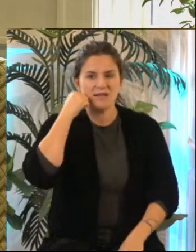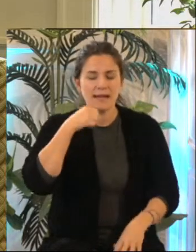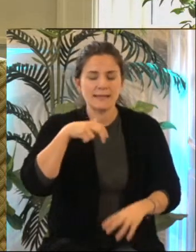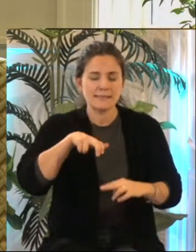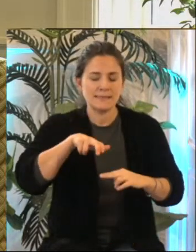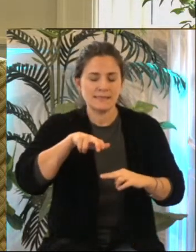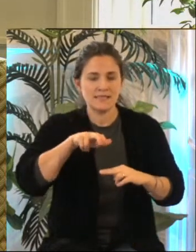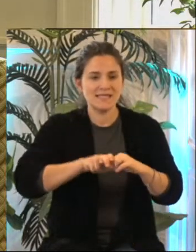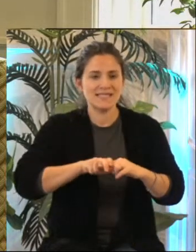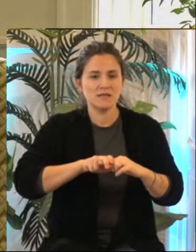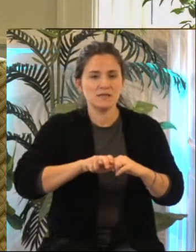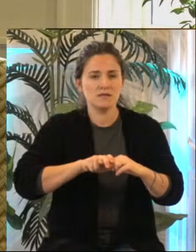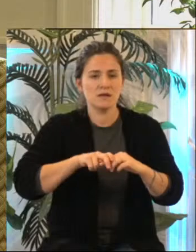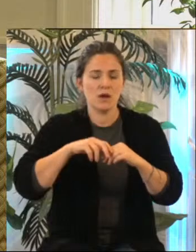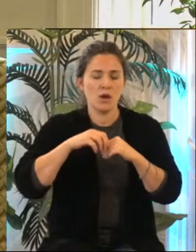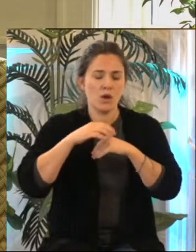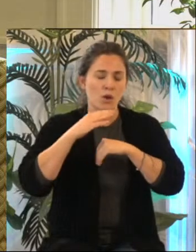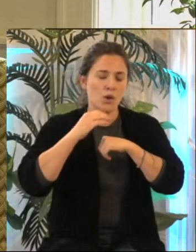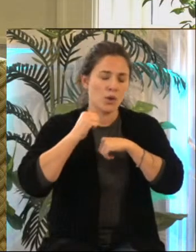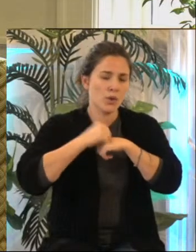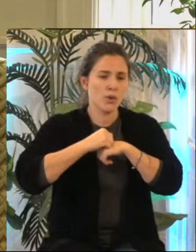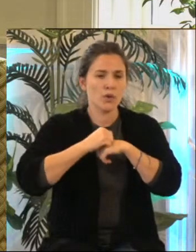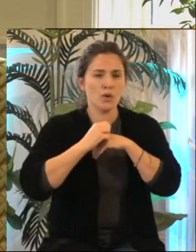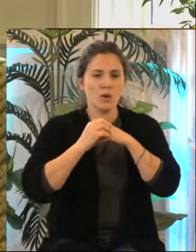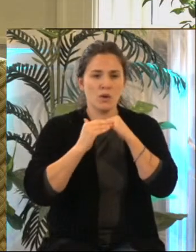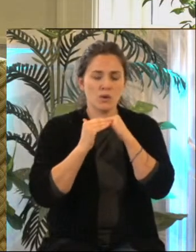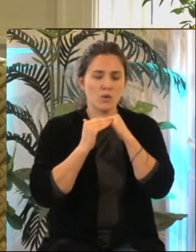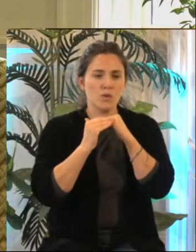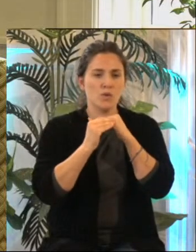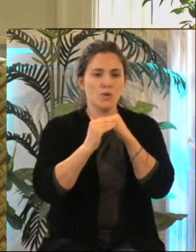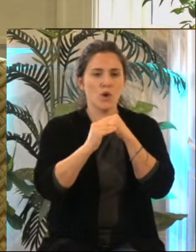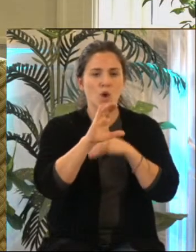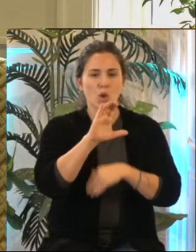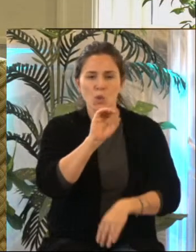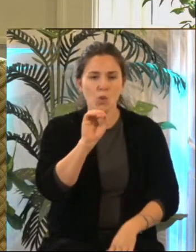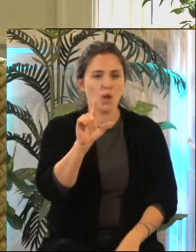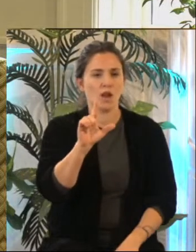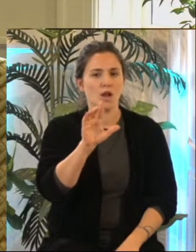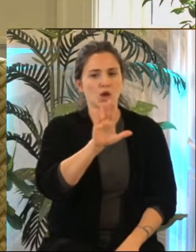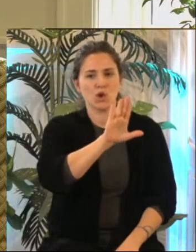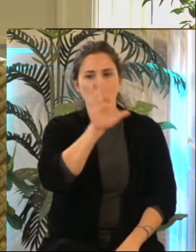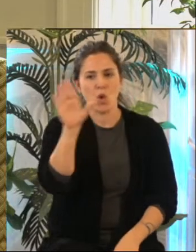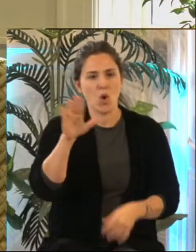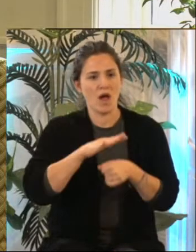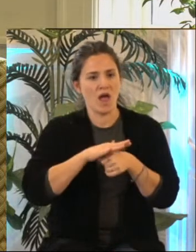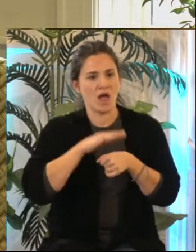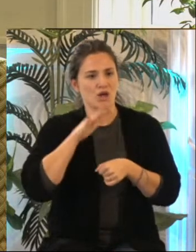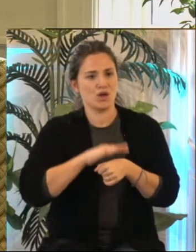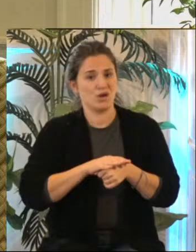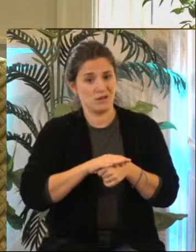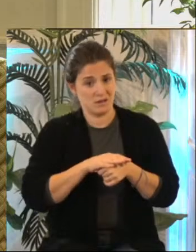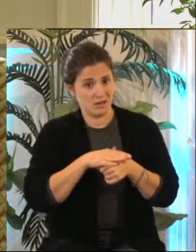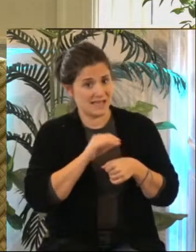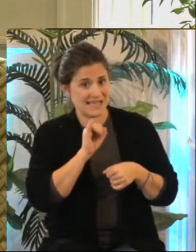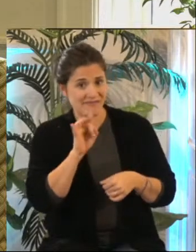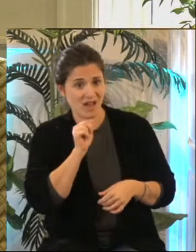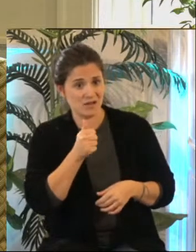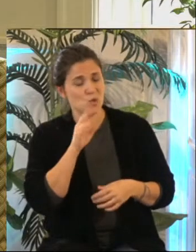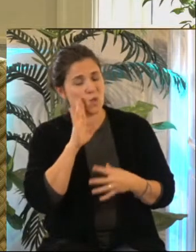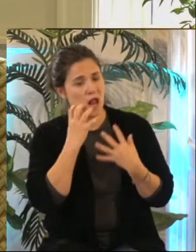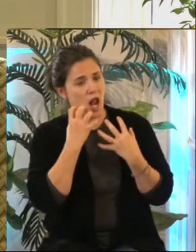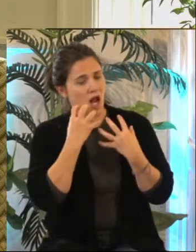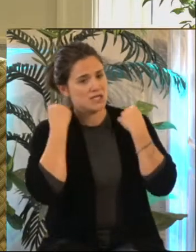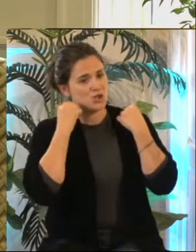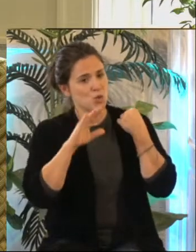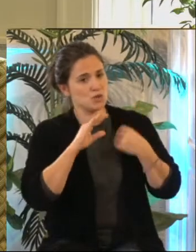for cooling your anxiety, your overwhelm, your anger. Otherwise, it will eat you up. The second